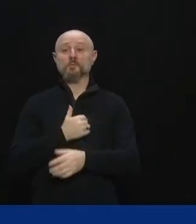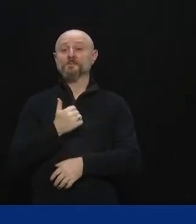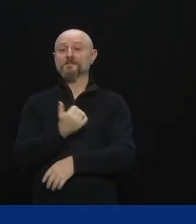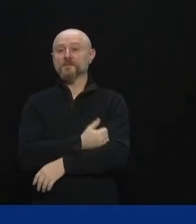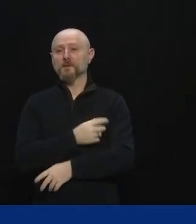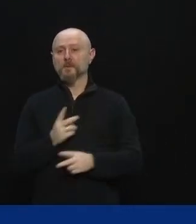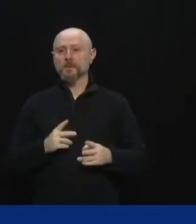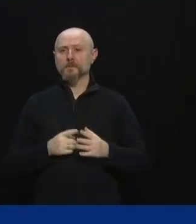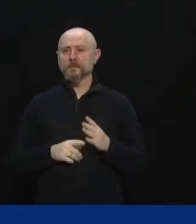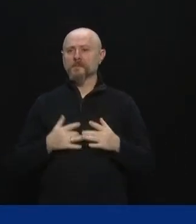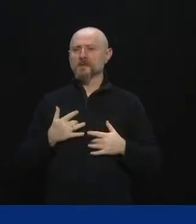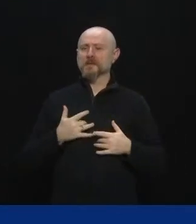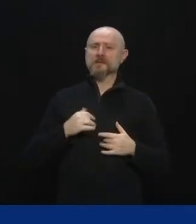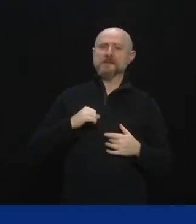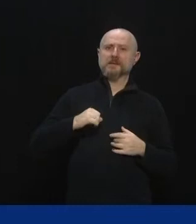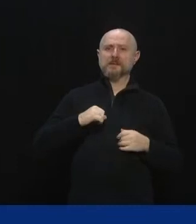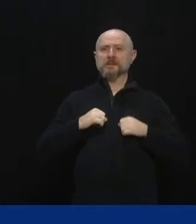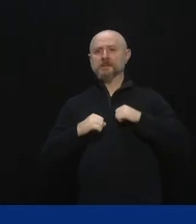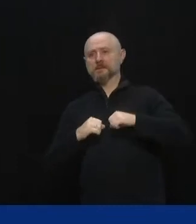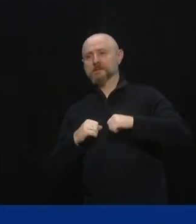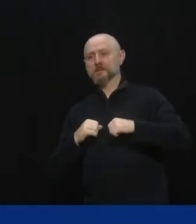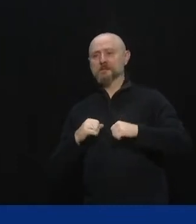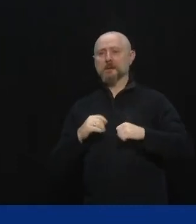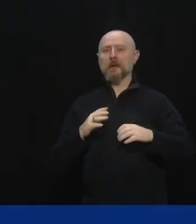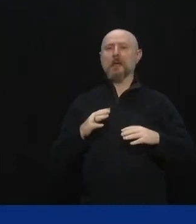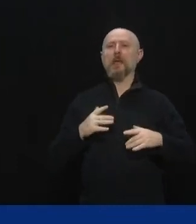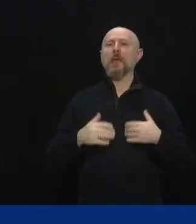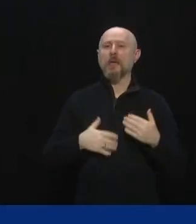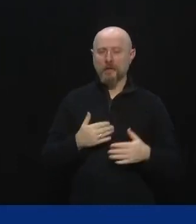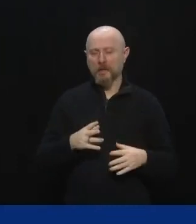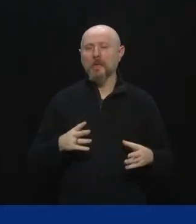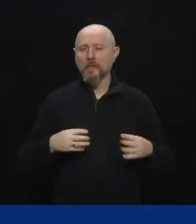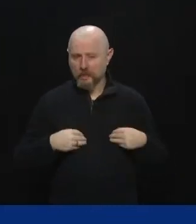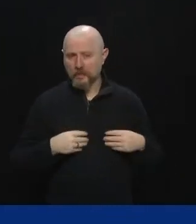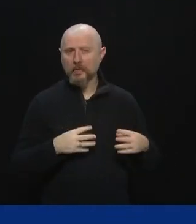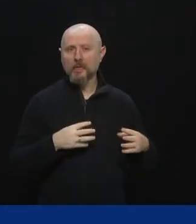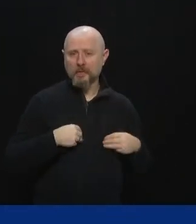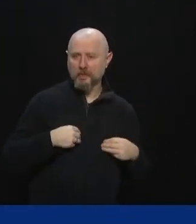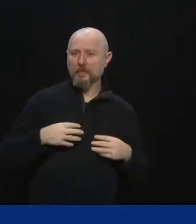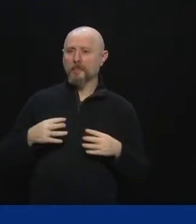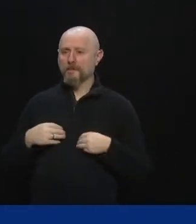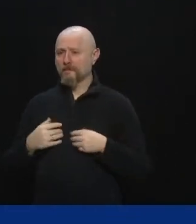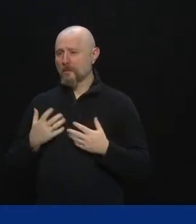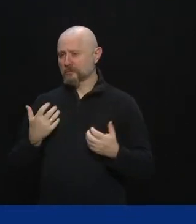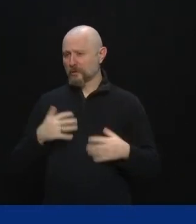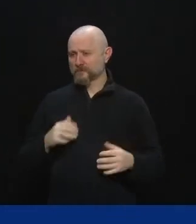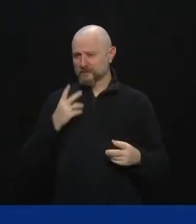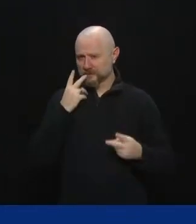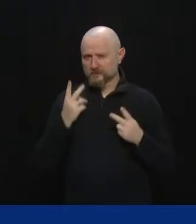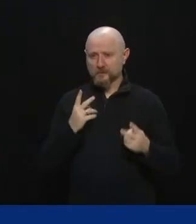That being said, we are already losing healthcare workers because of